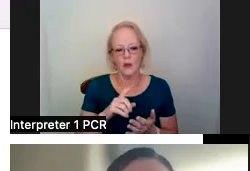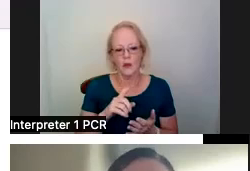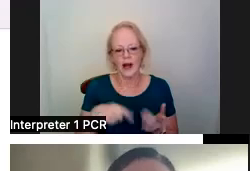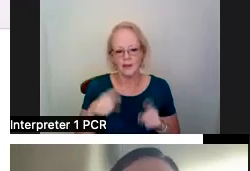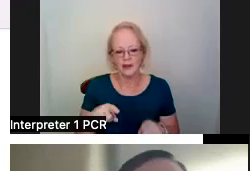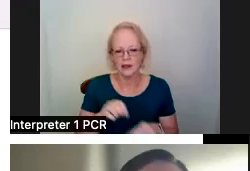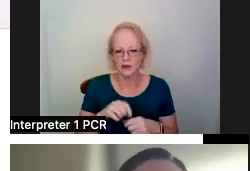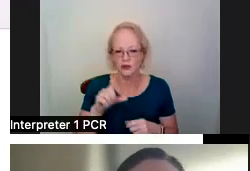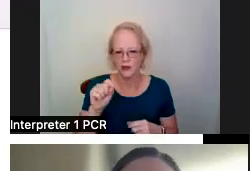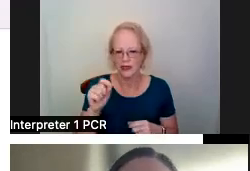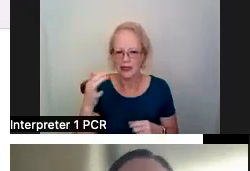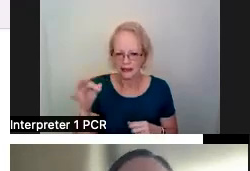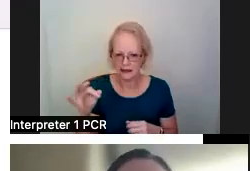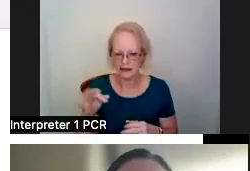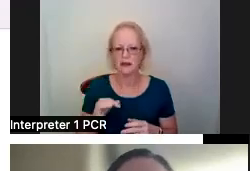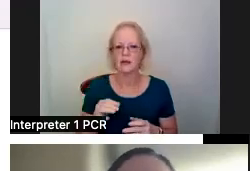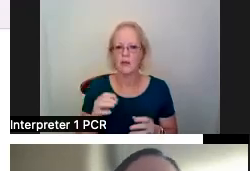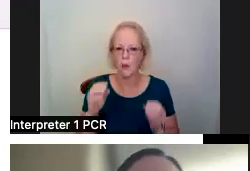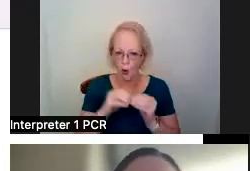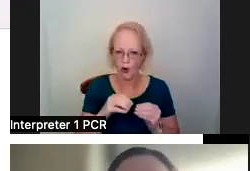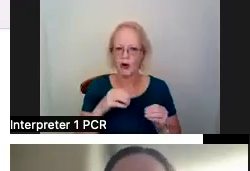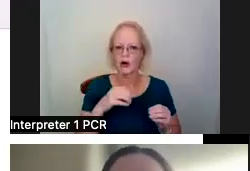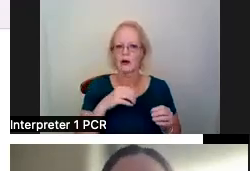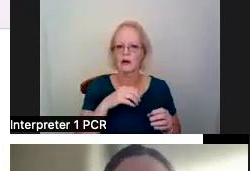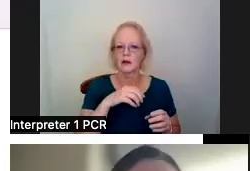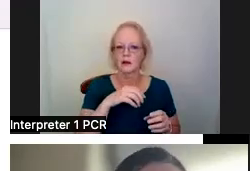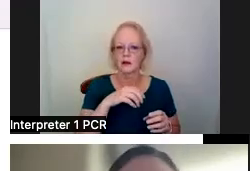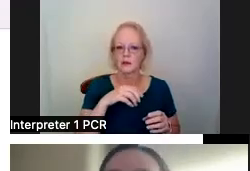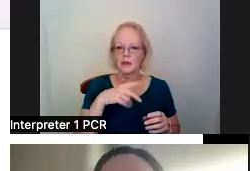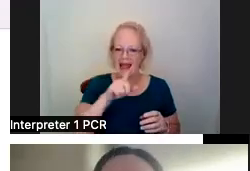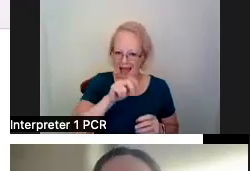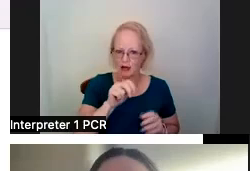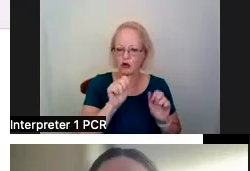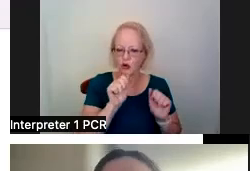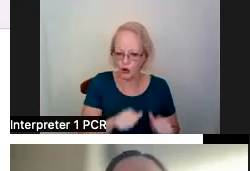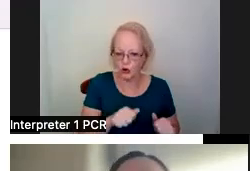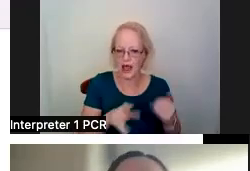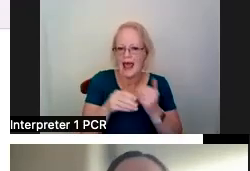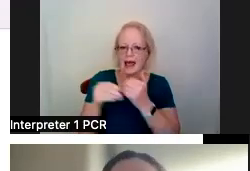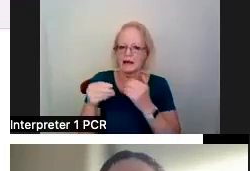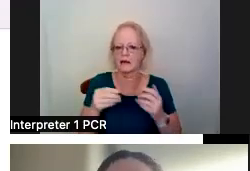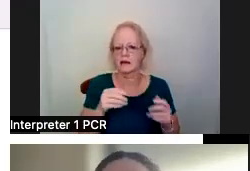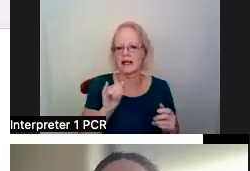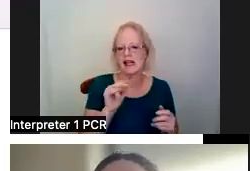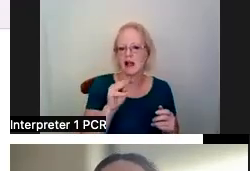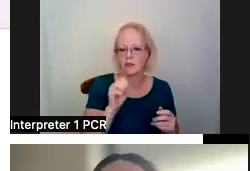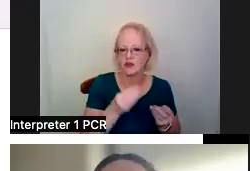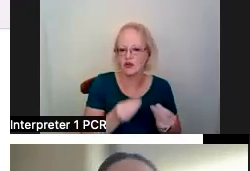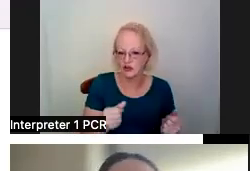enabling more plans to feel comfortable introducing income solutions into their